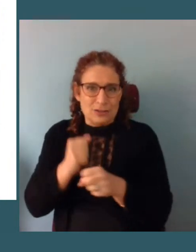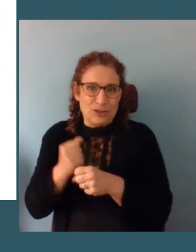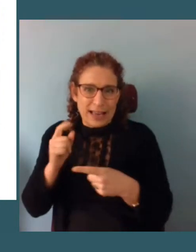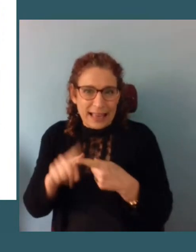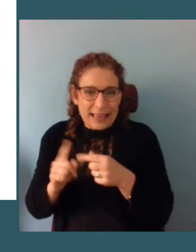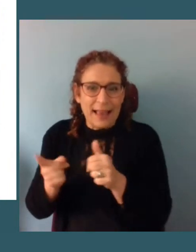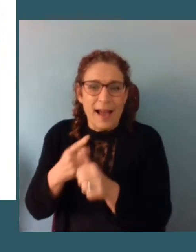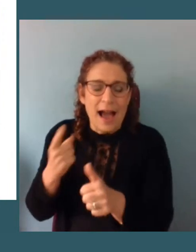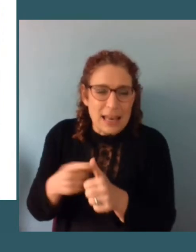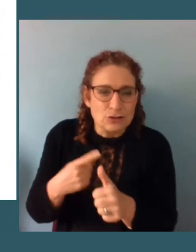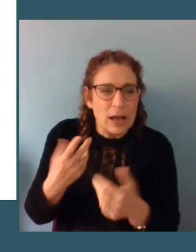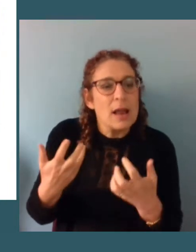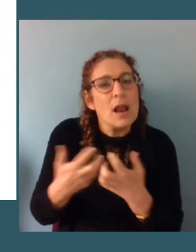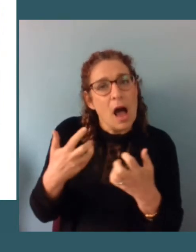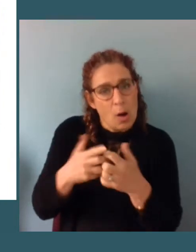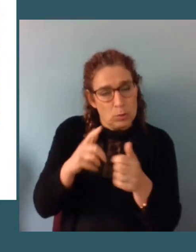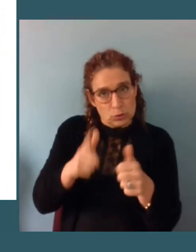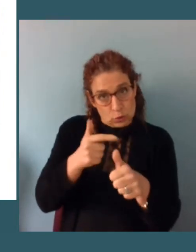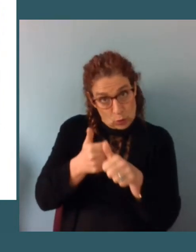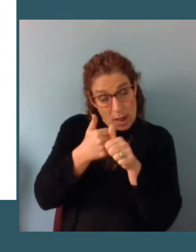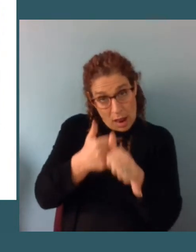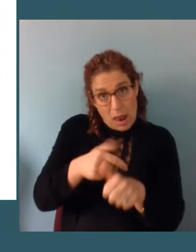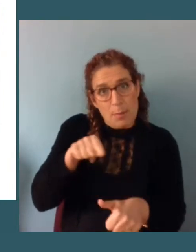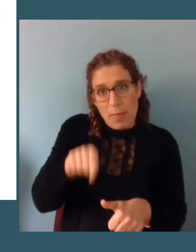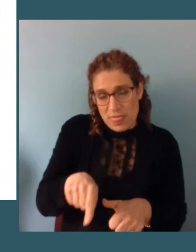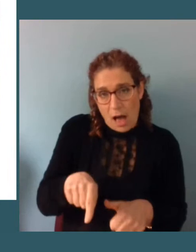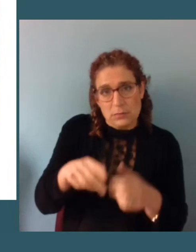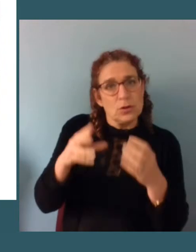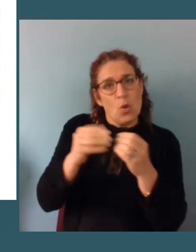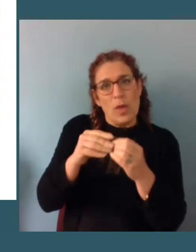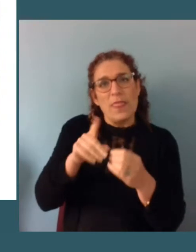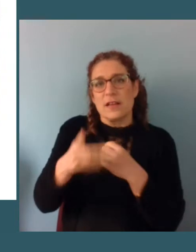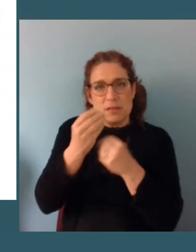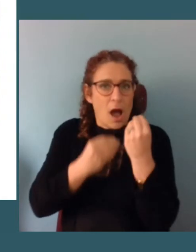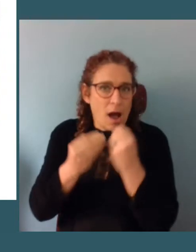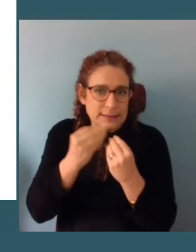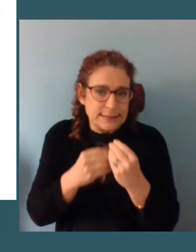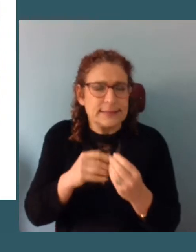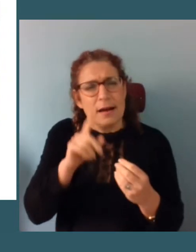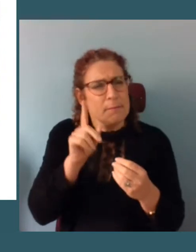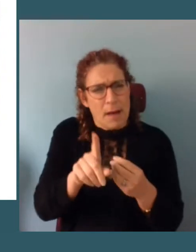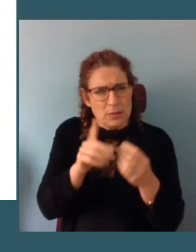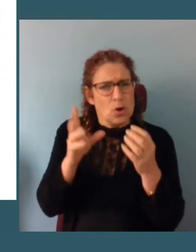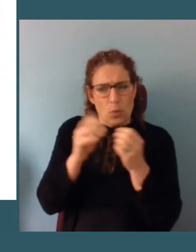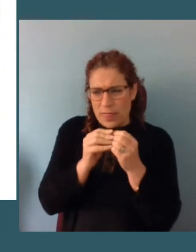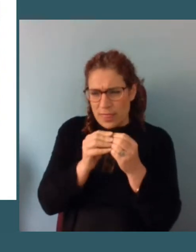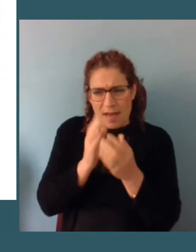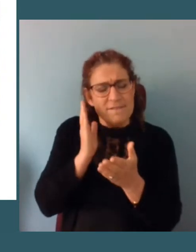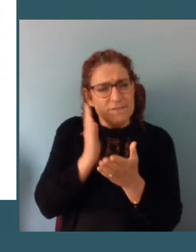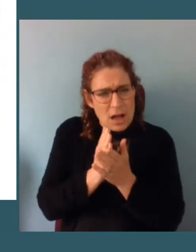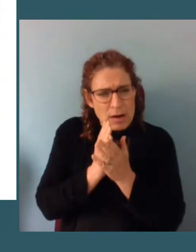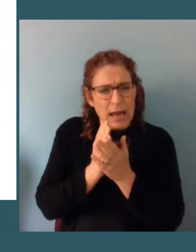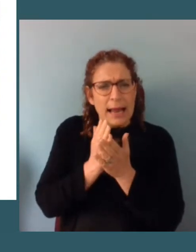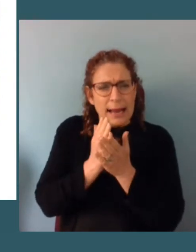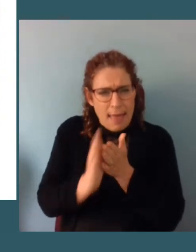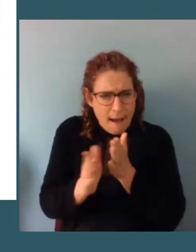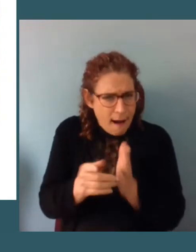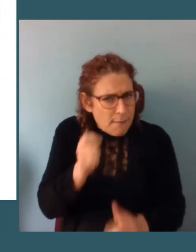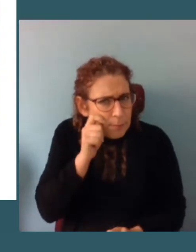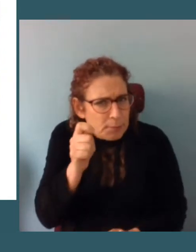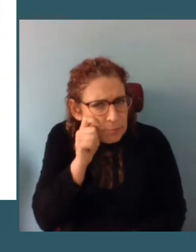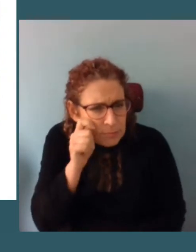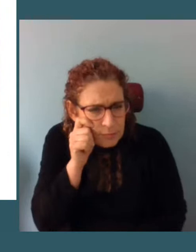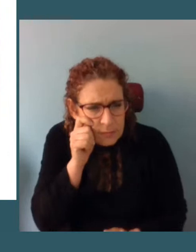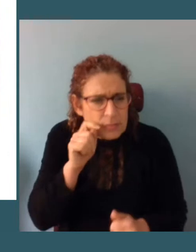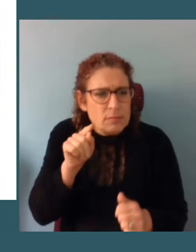do this introduction into the child's diet, but under very closely monitored, supervised type